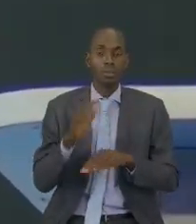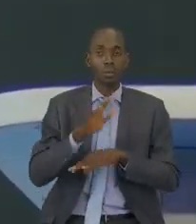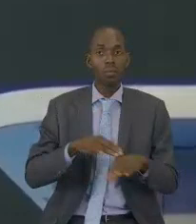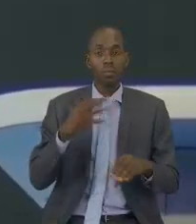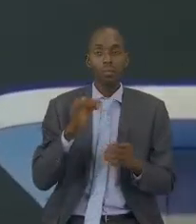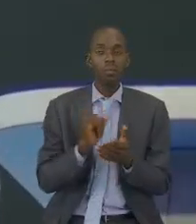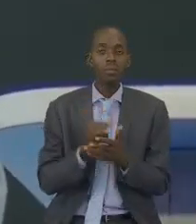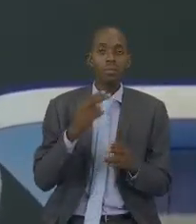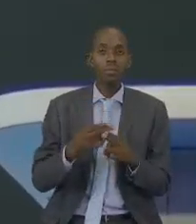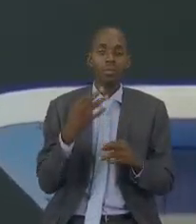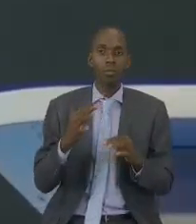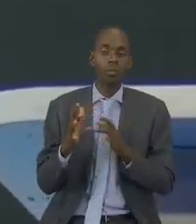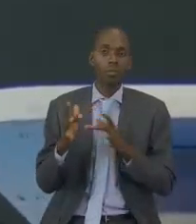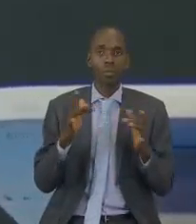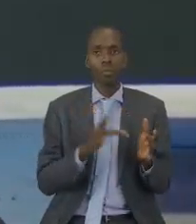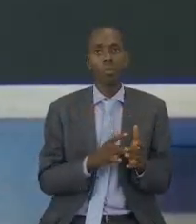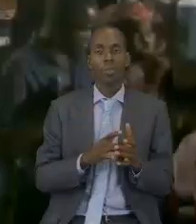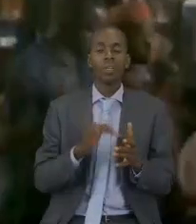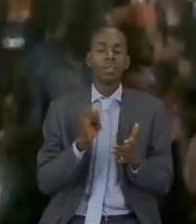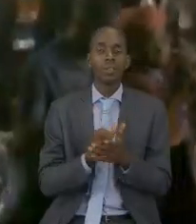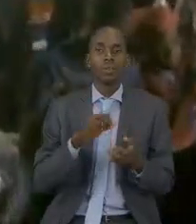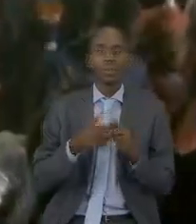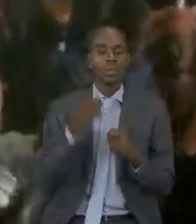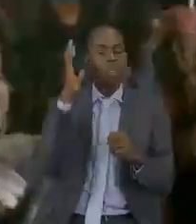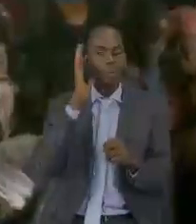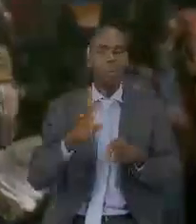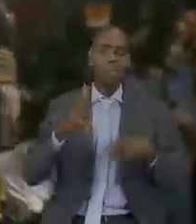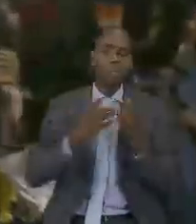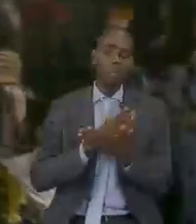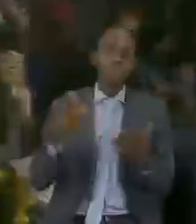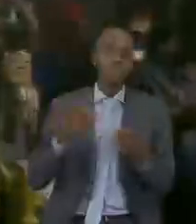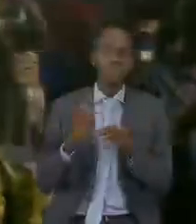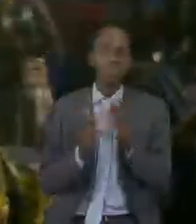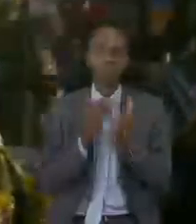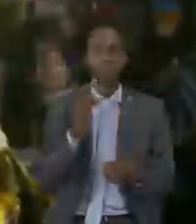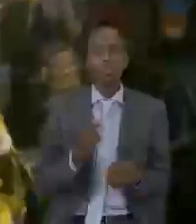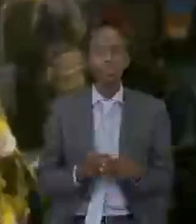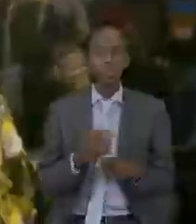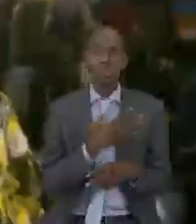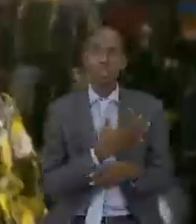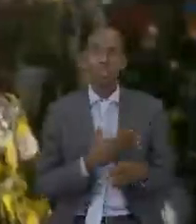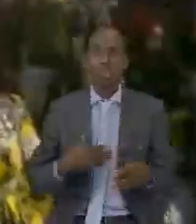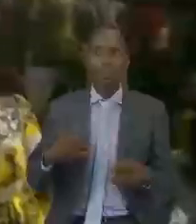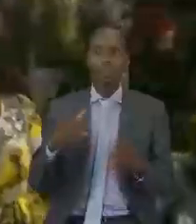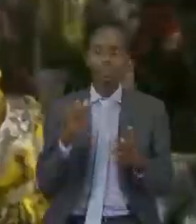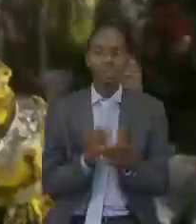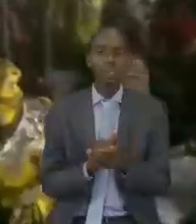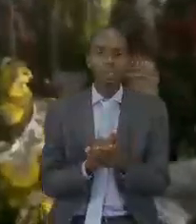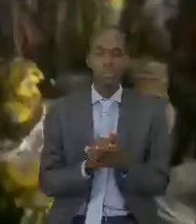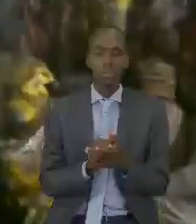of Jesus. That thing will vanish away. And a settled